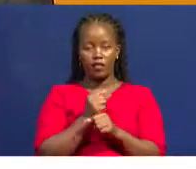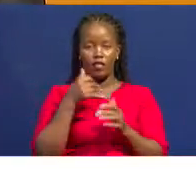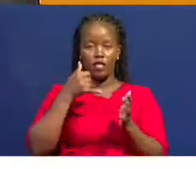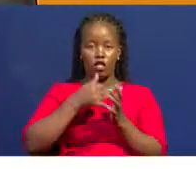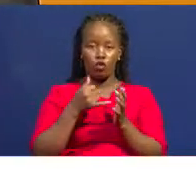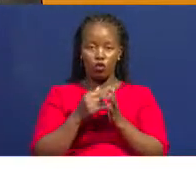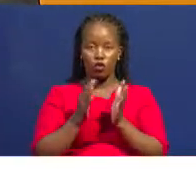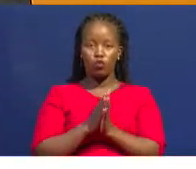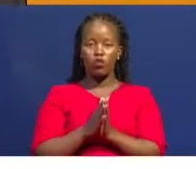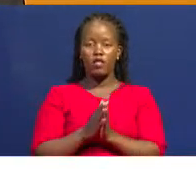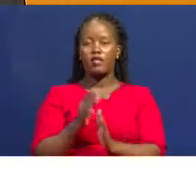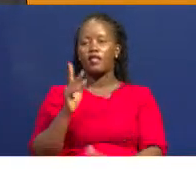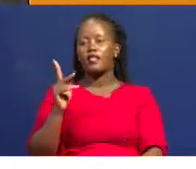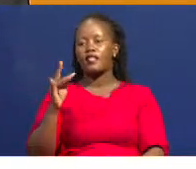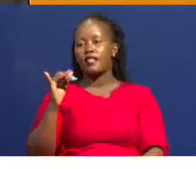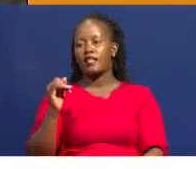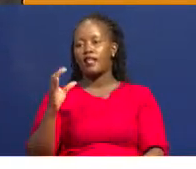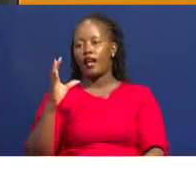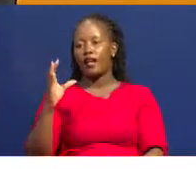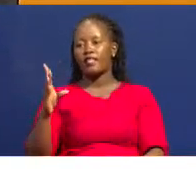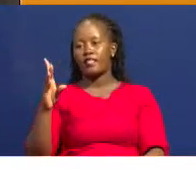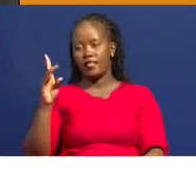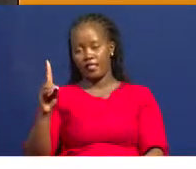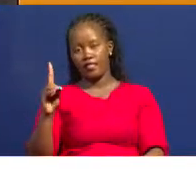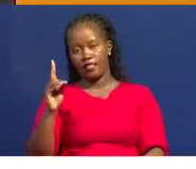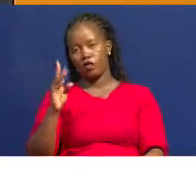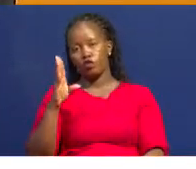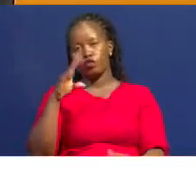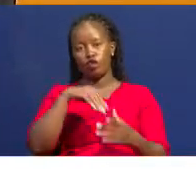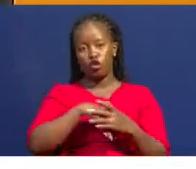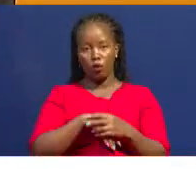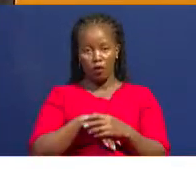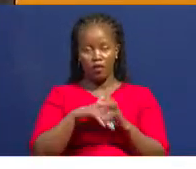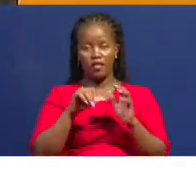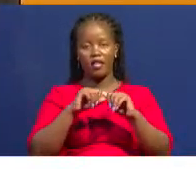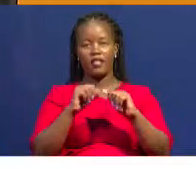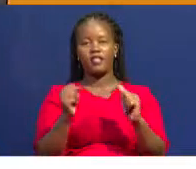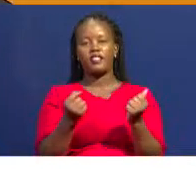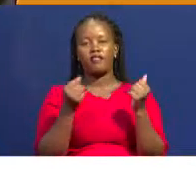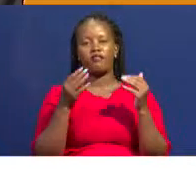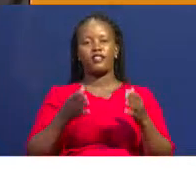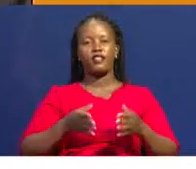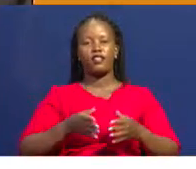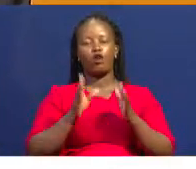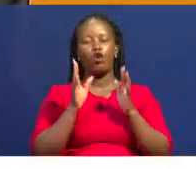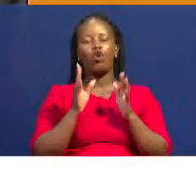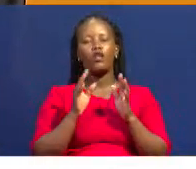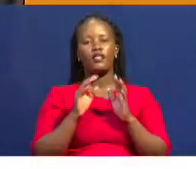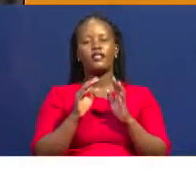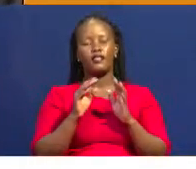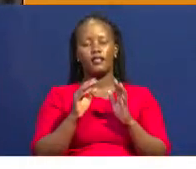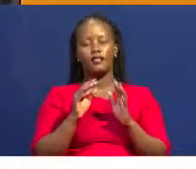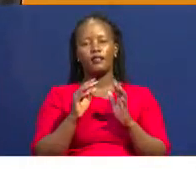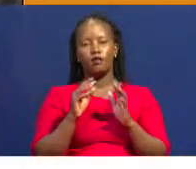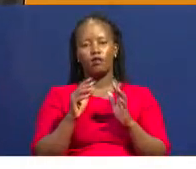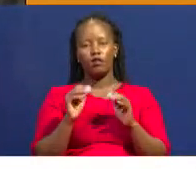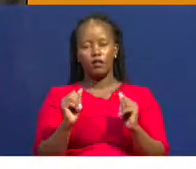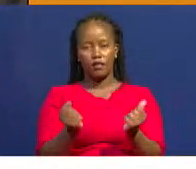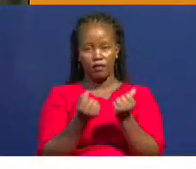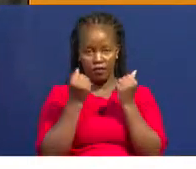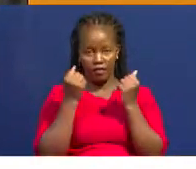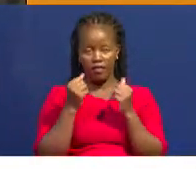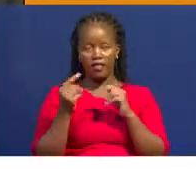Kenya Institute of Curriculum Development, to incorporate safety, road safety, even in our curriculum, starting